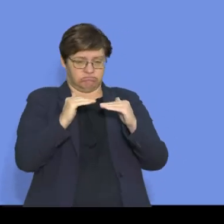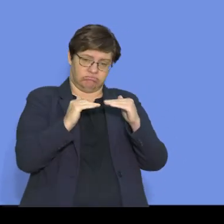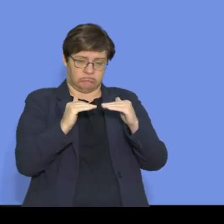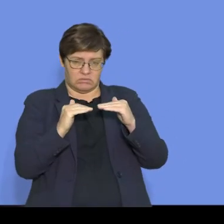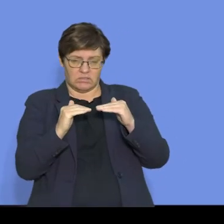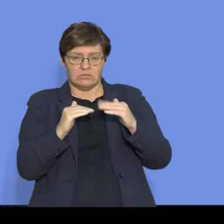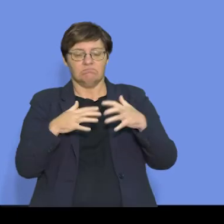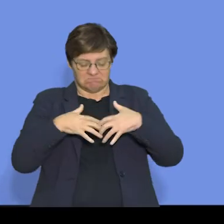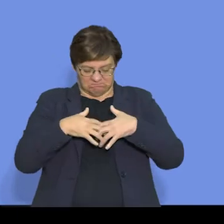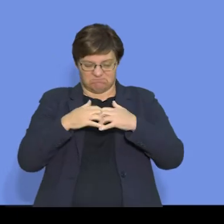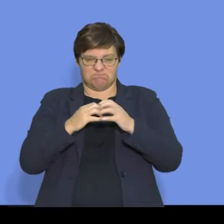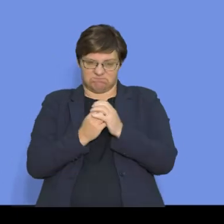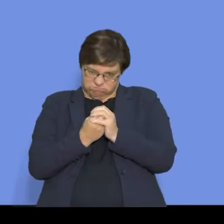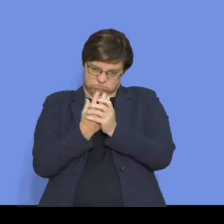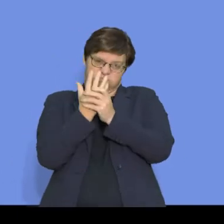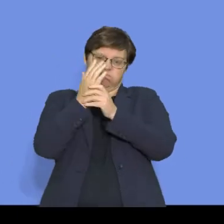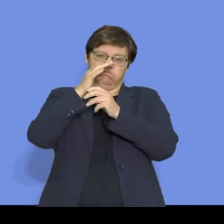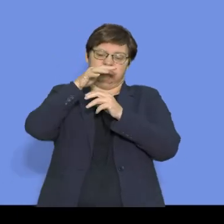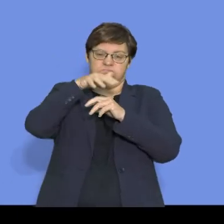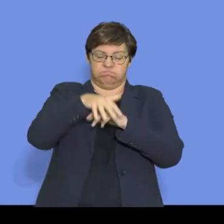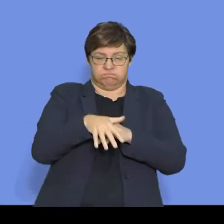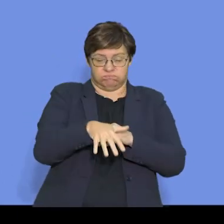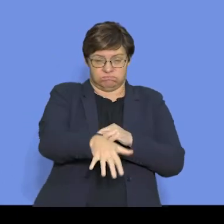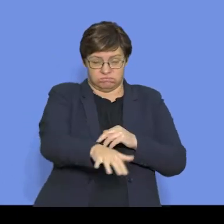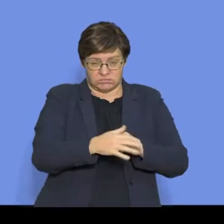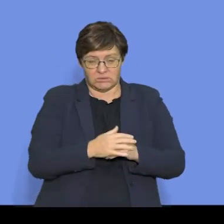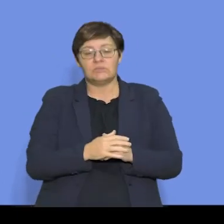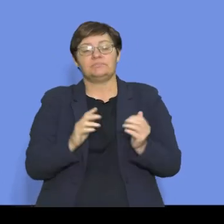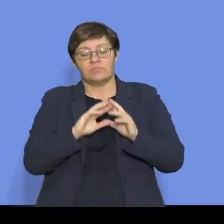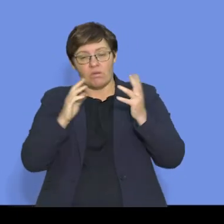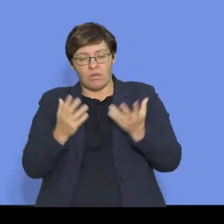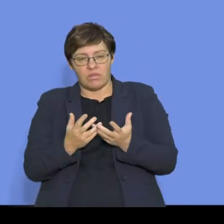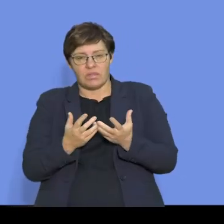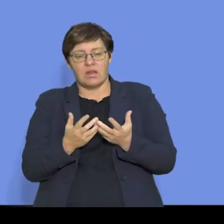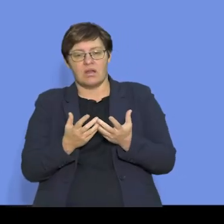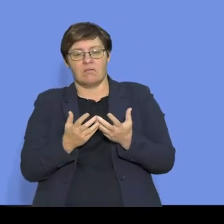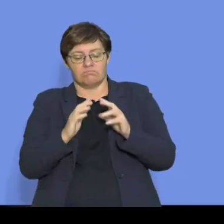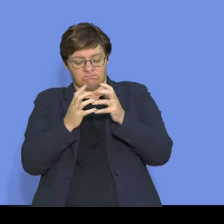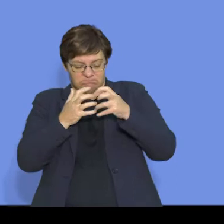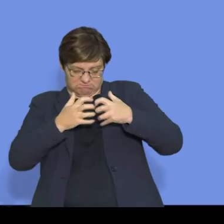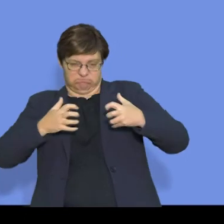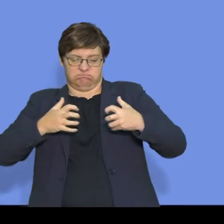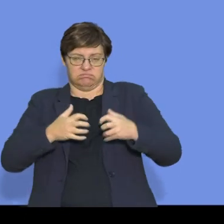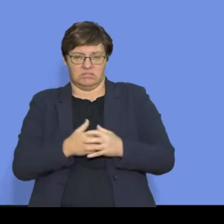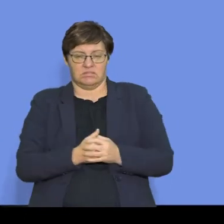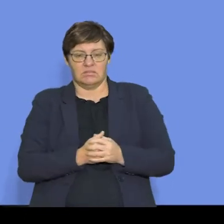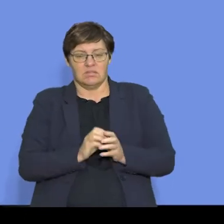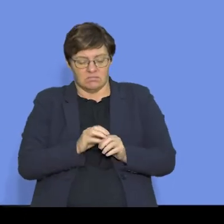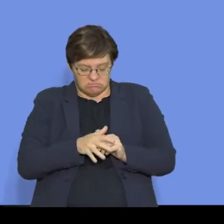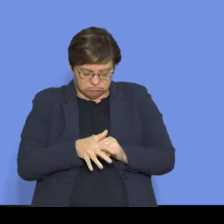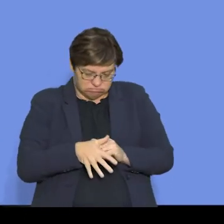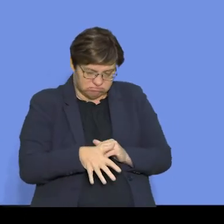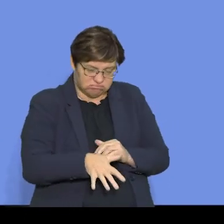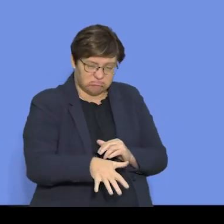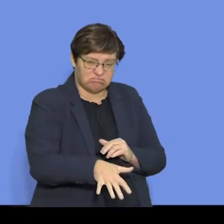plates formed huge volcanic eruptions where the Earth tore apart, oozing